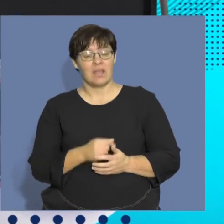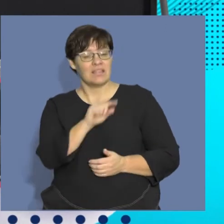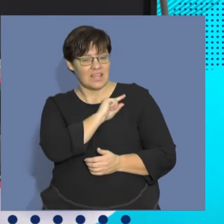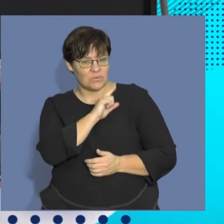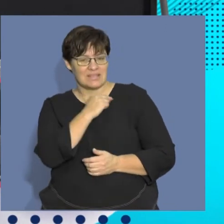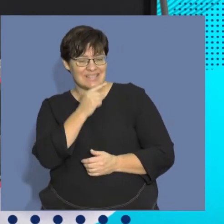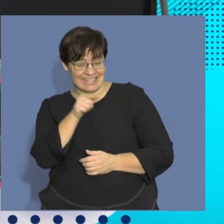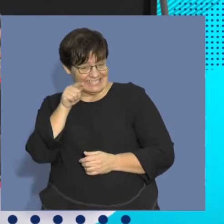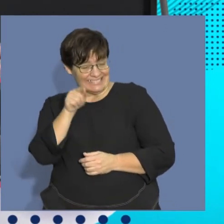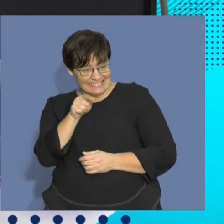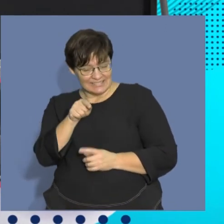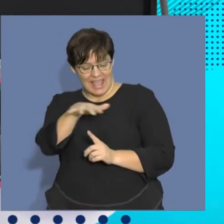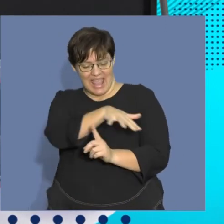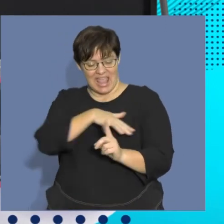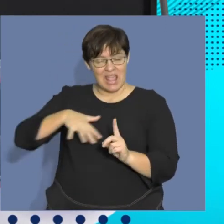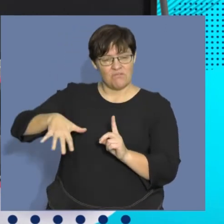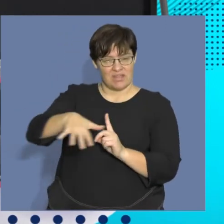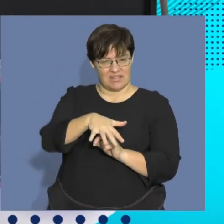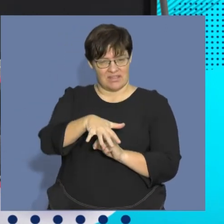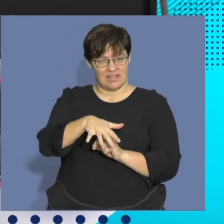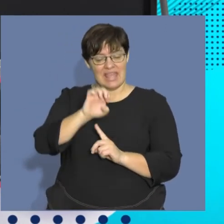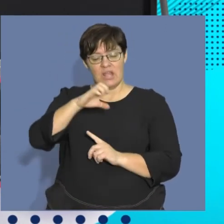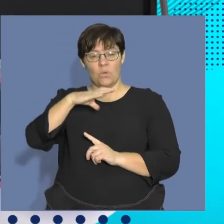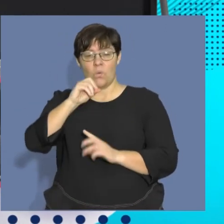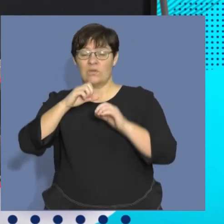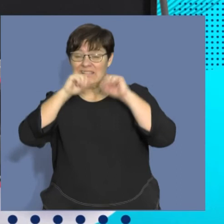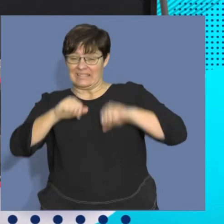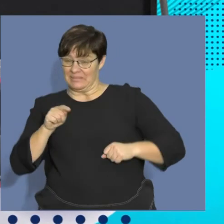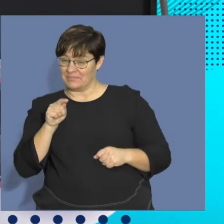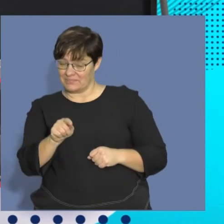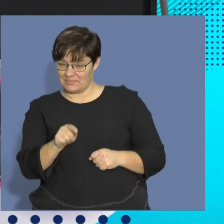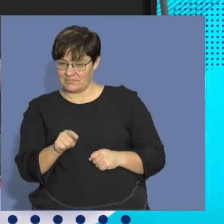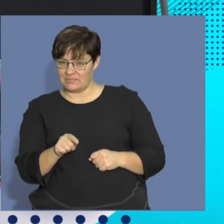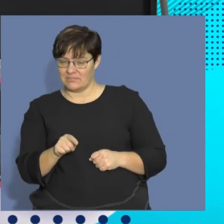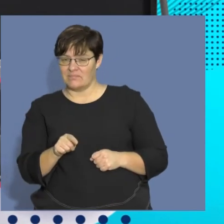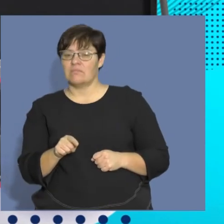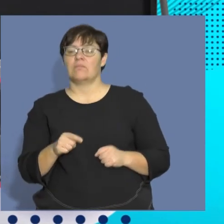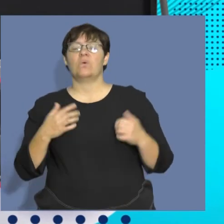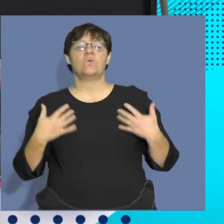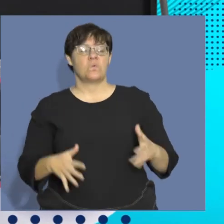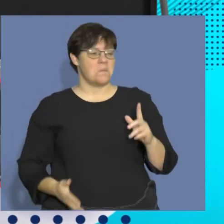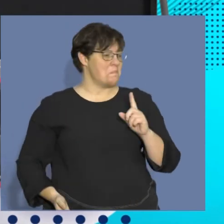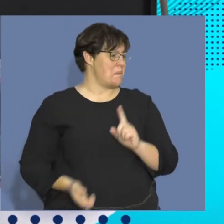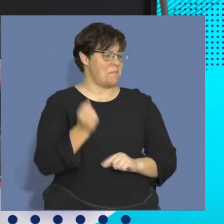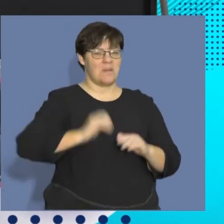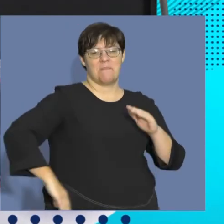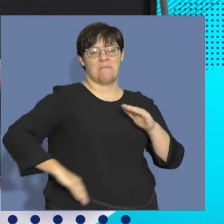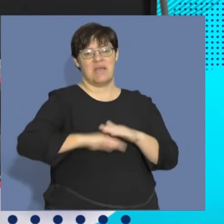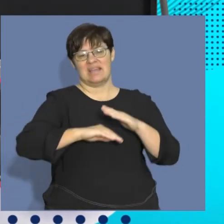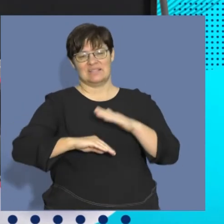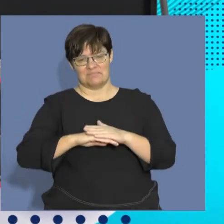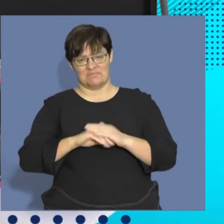that that particular area, that ecosystem, has reached